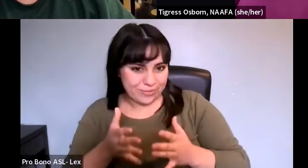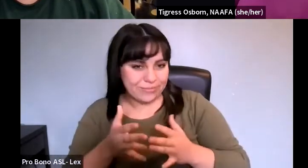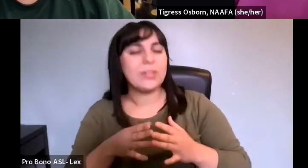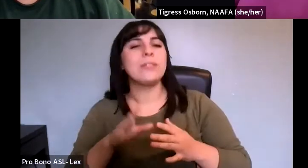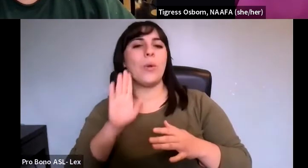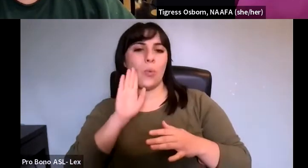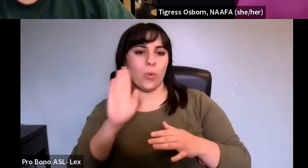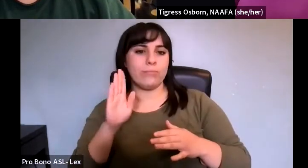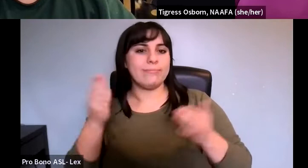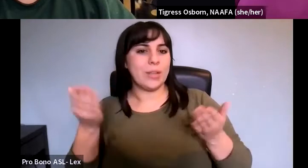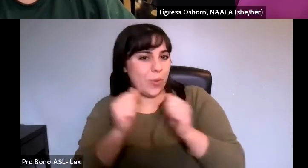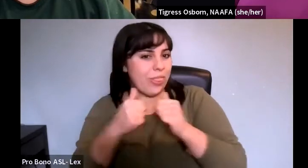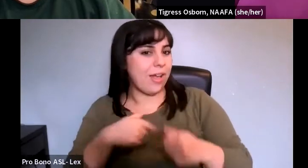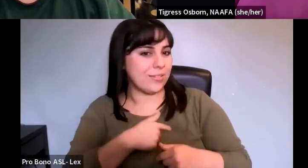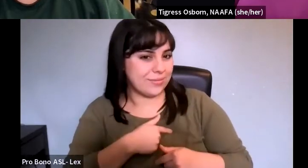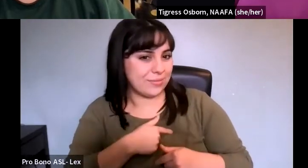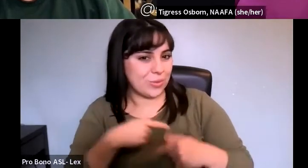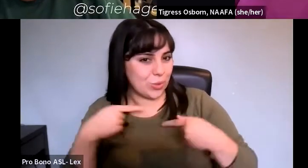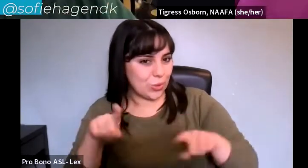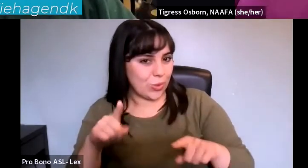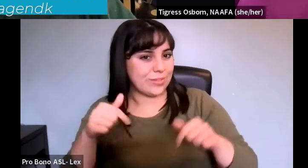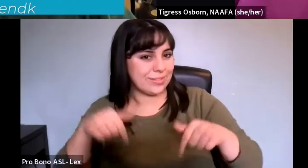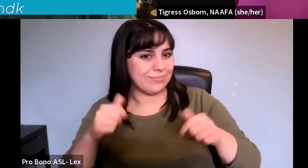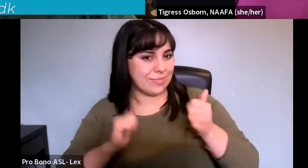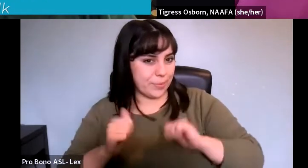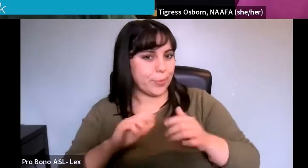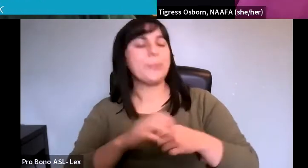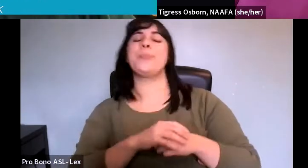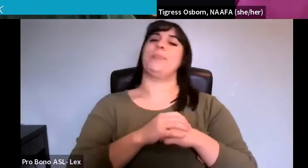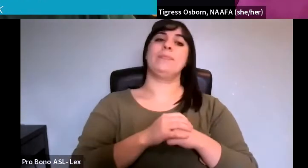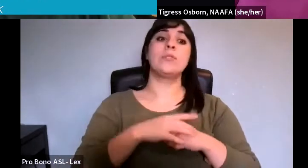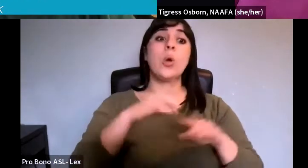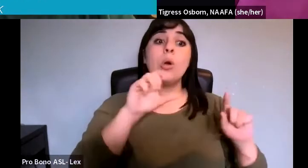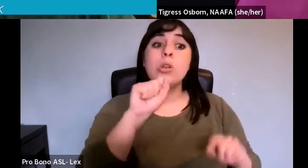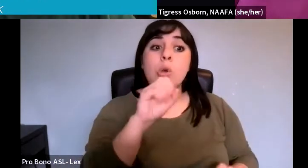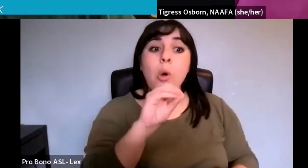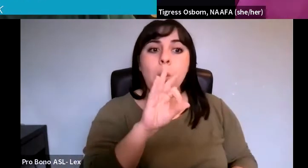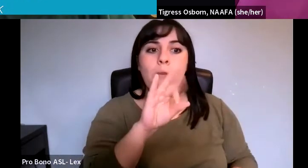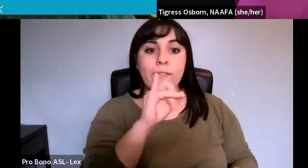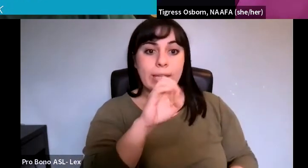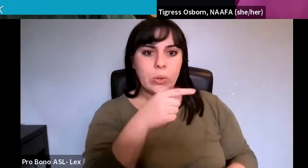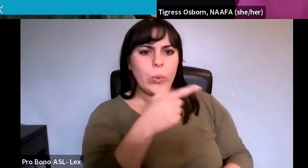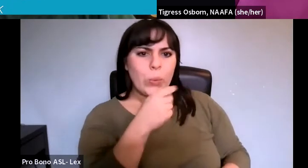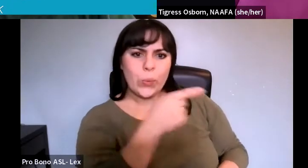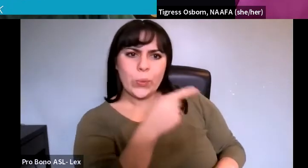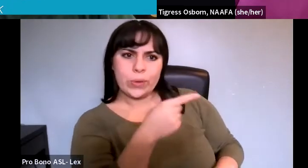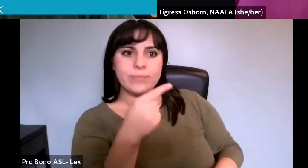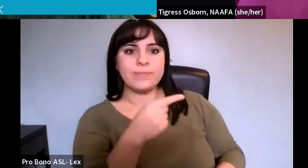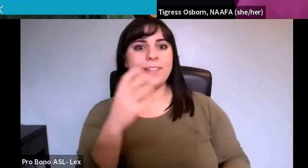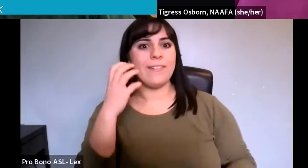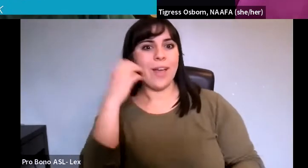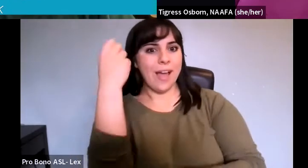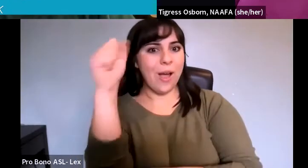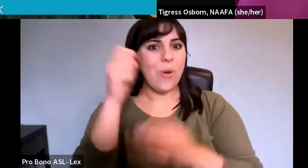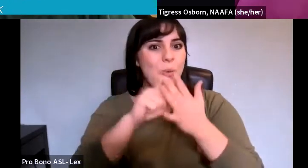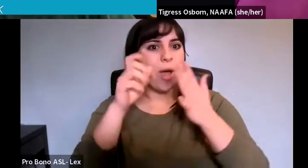today's episode. Okay, so Sofie Hagen is a comedian, fat activist, writer, and podcaster